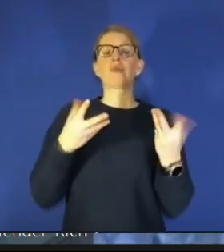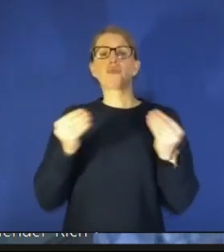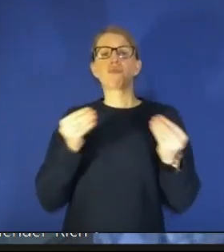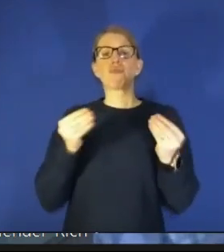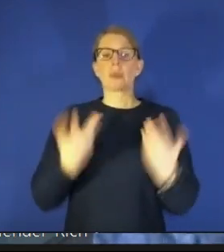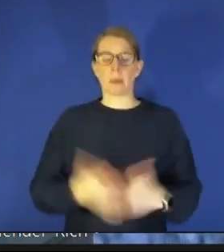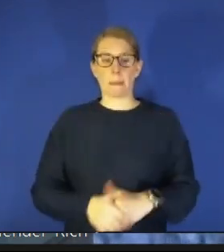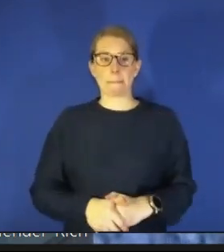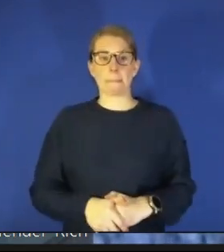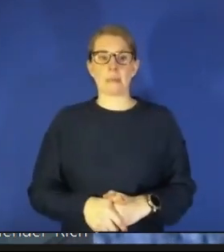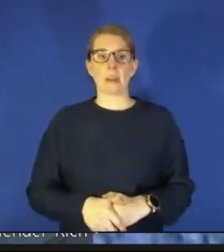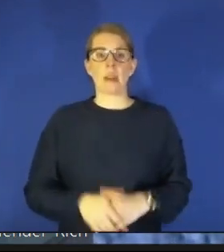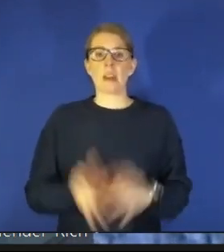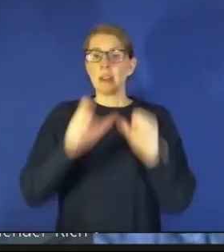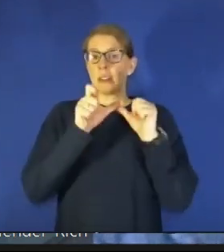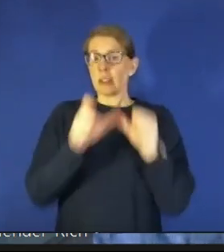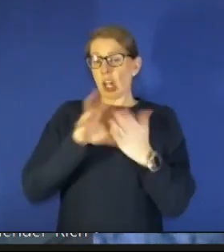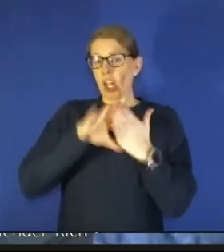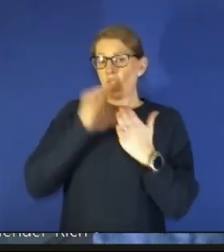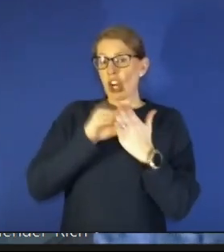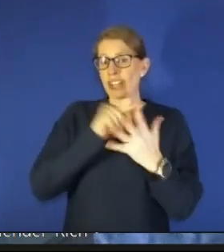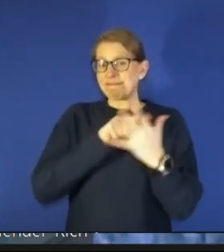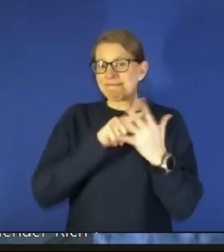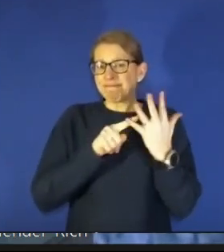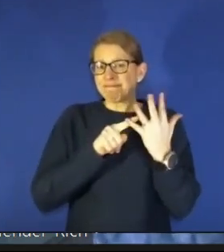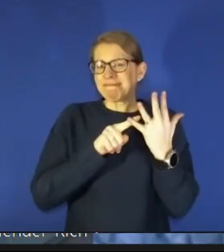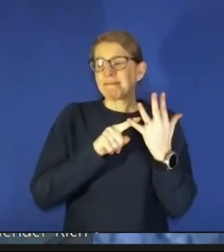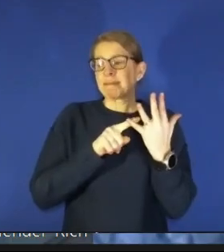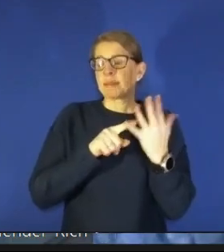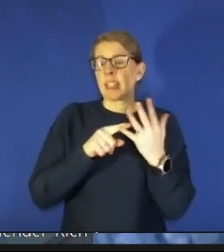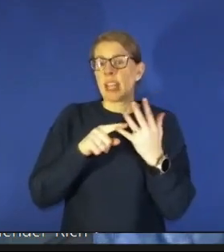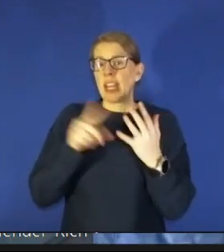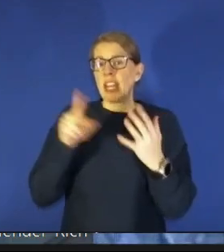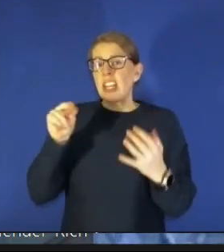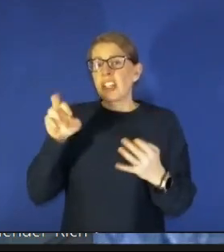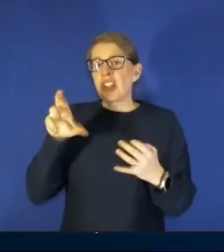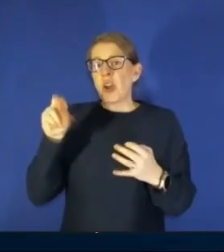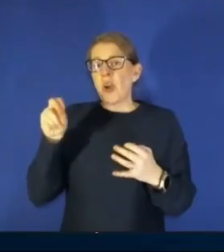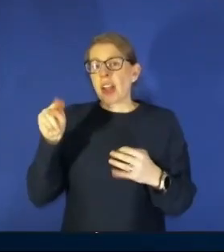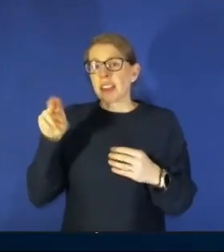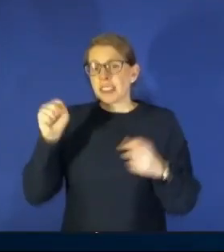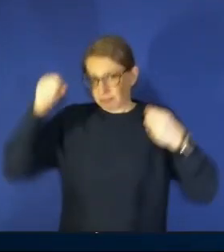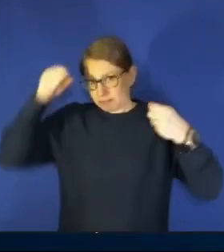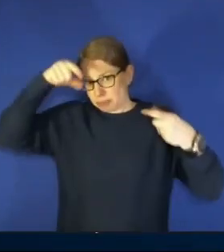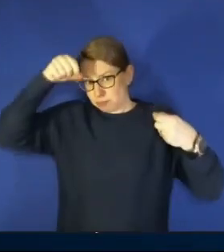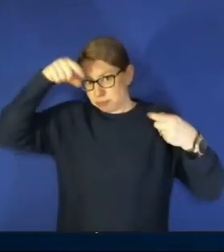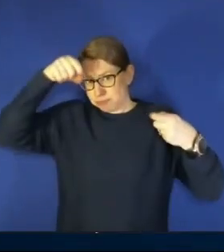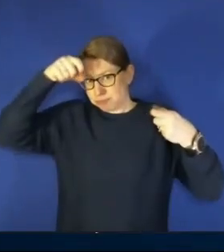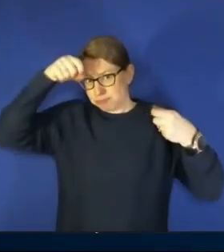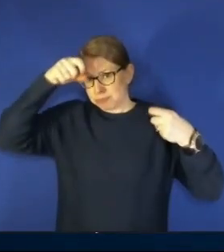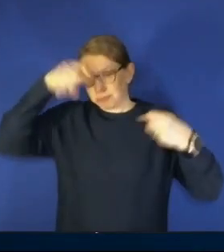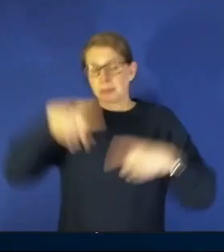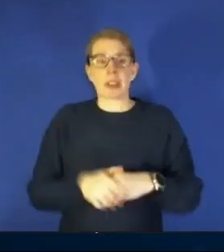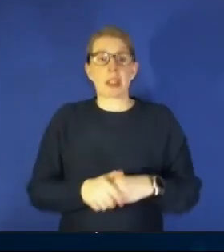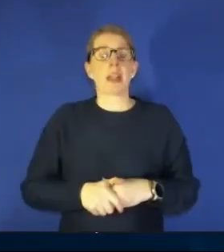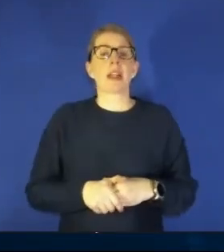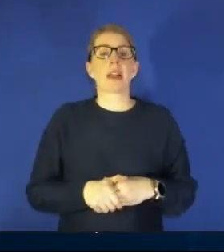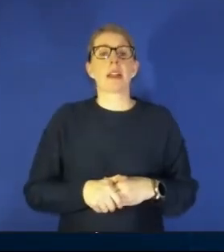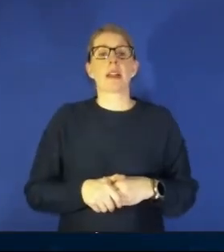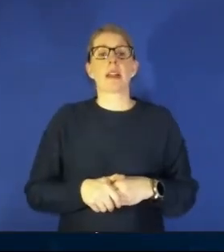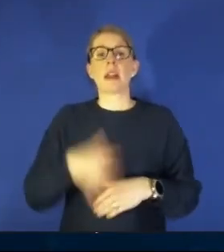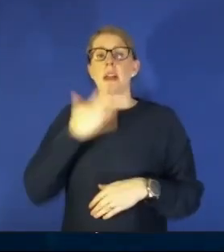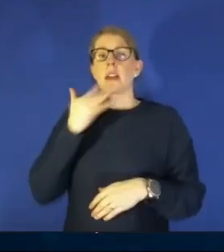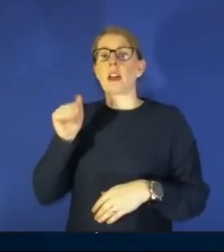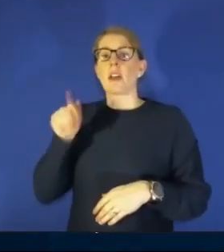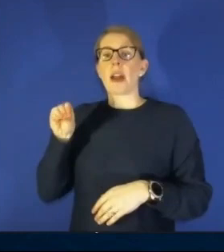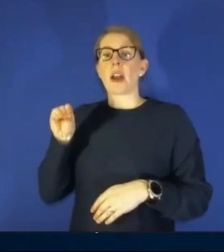and to continue to learn those things and keep those neurons firing. Frank, tell us about the Colorado